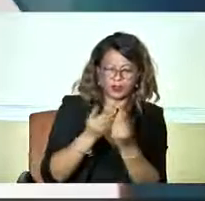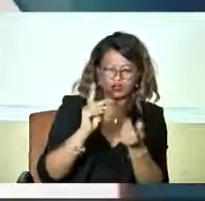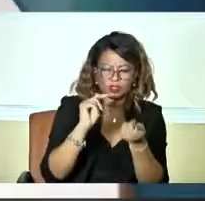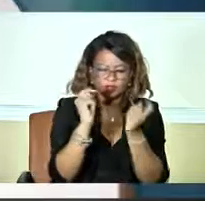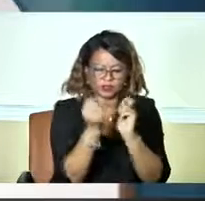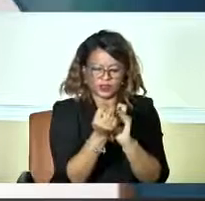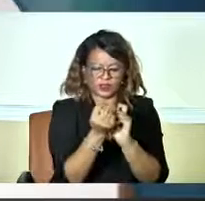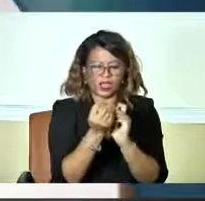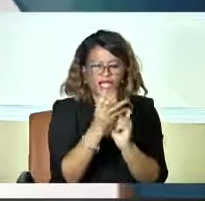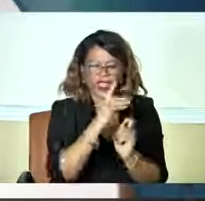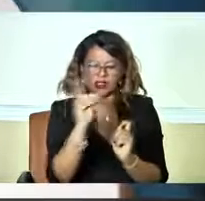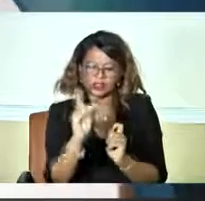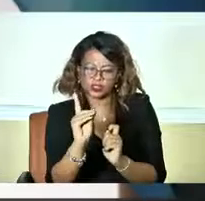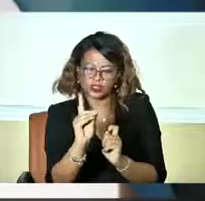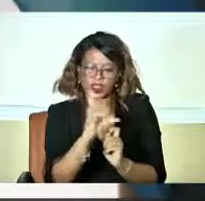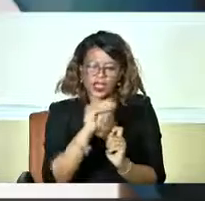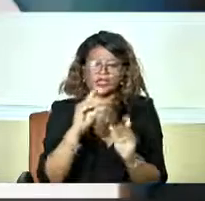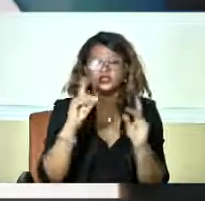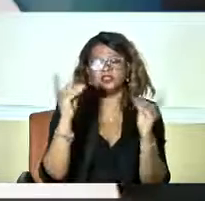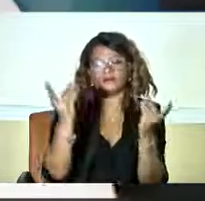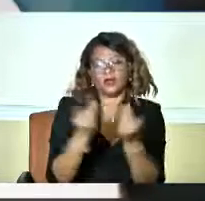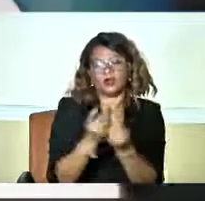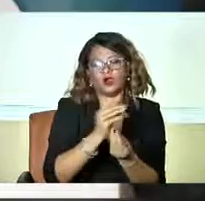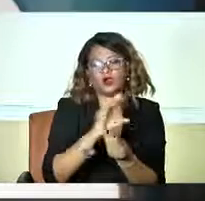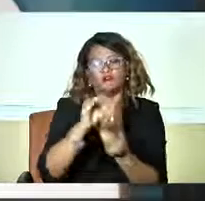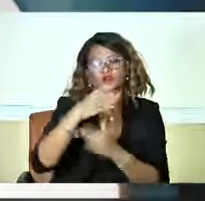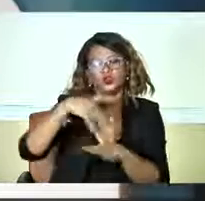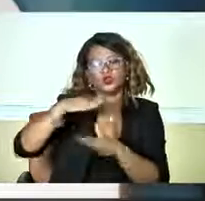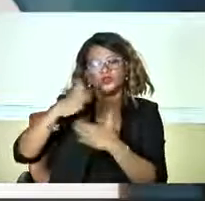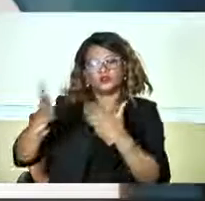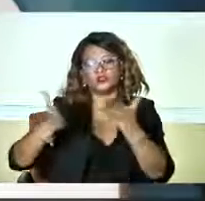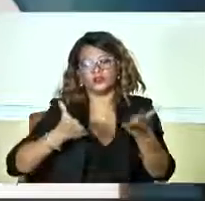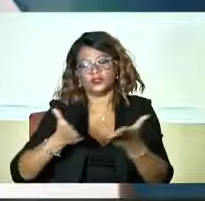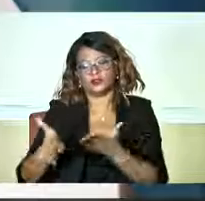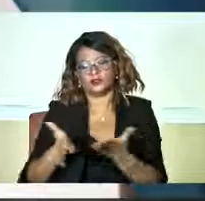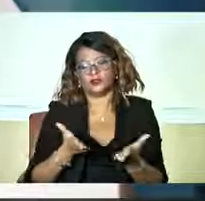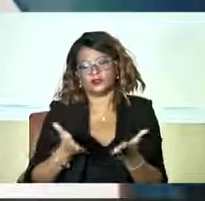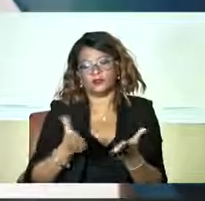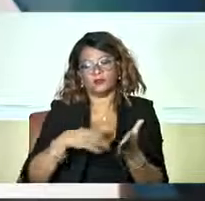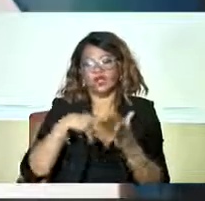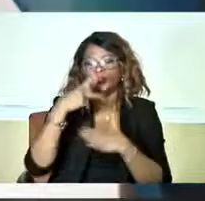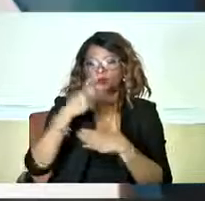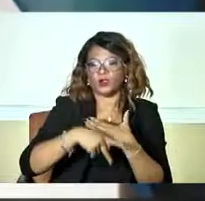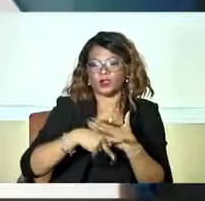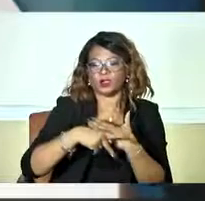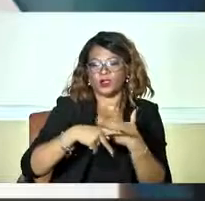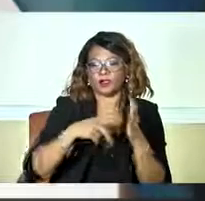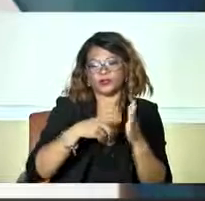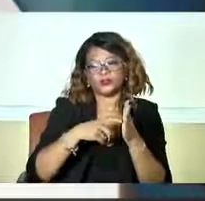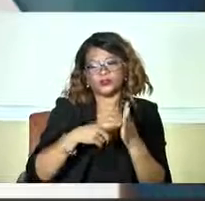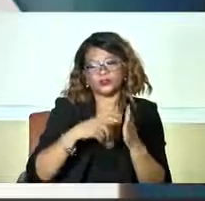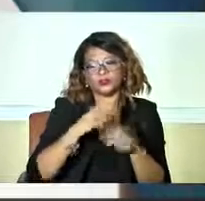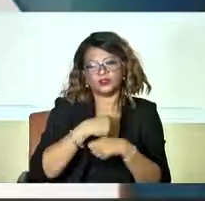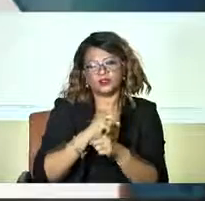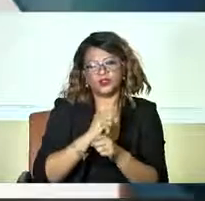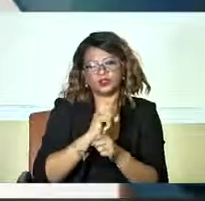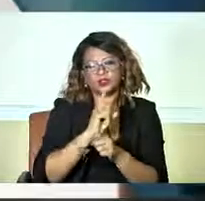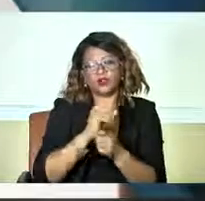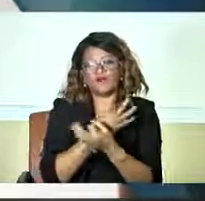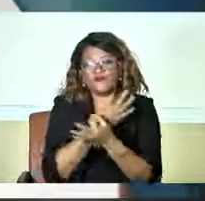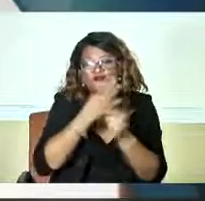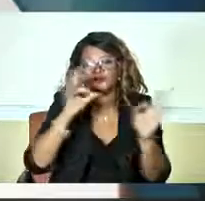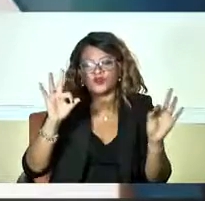and Digitization, and the Department of Social Services. The program will seek to bring